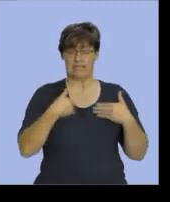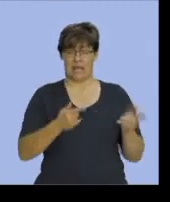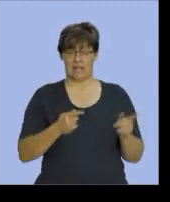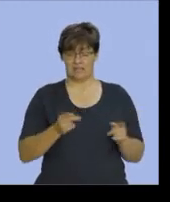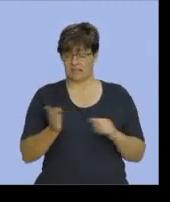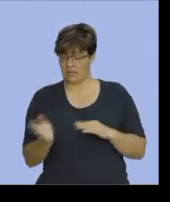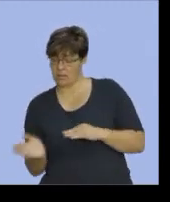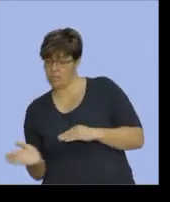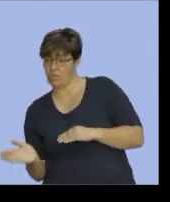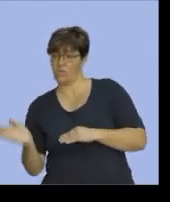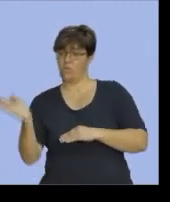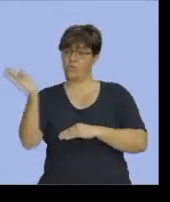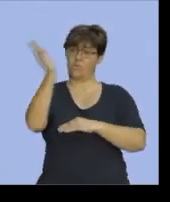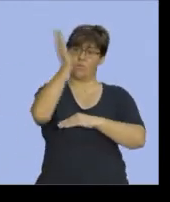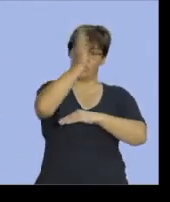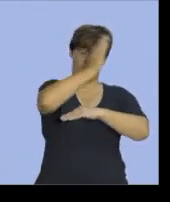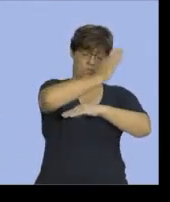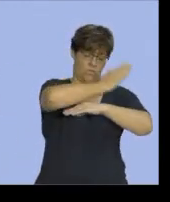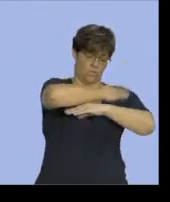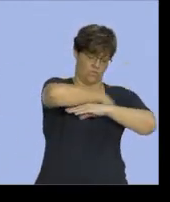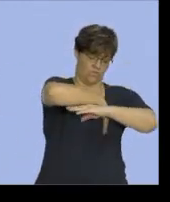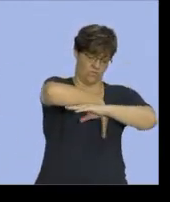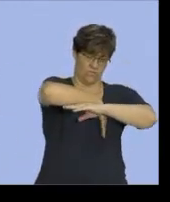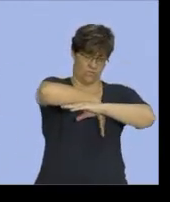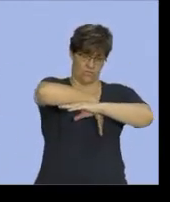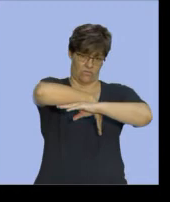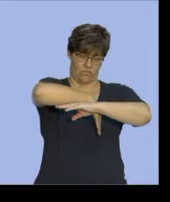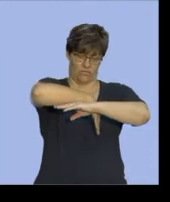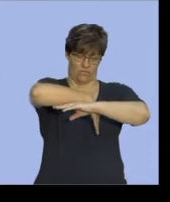we start from here and we move in